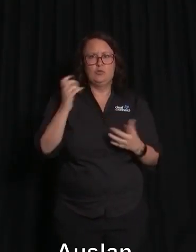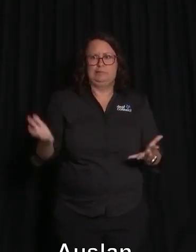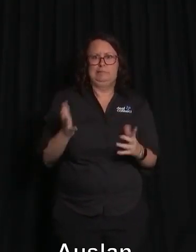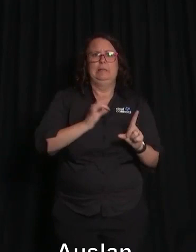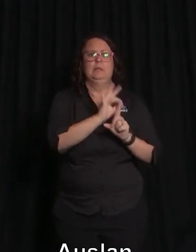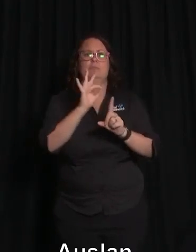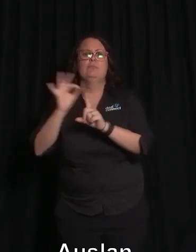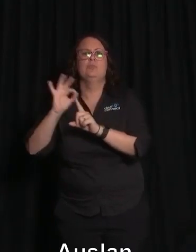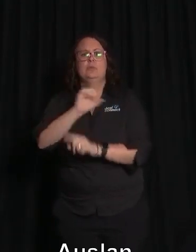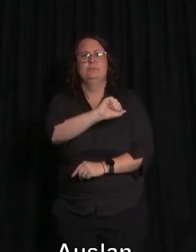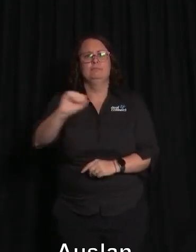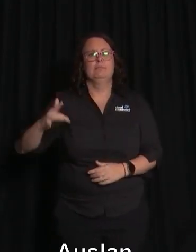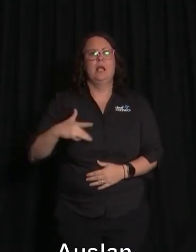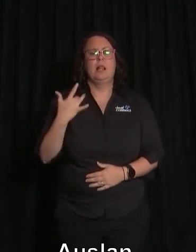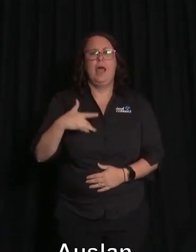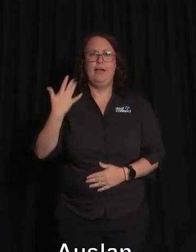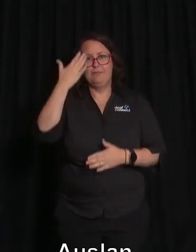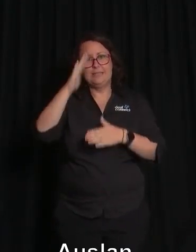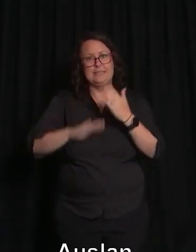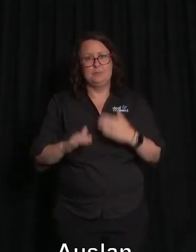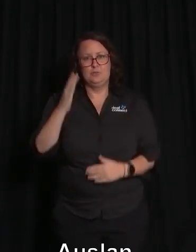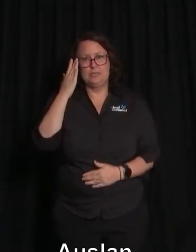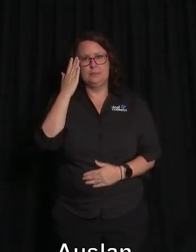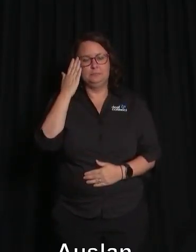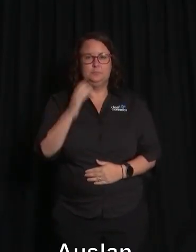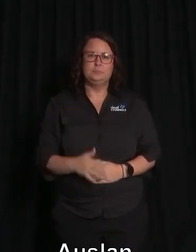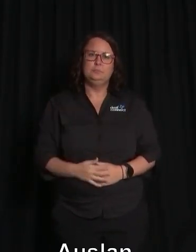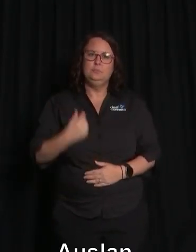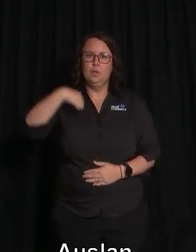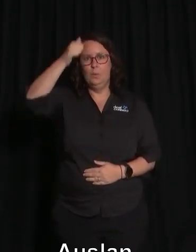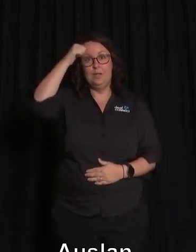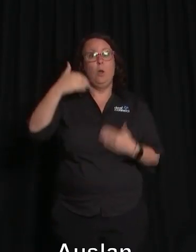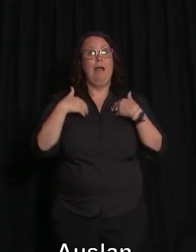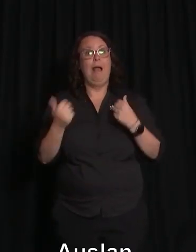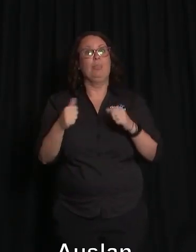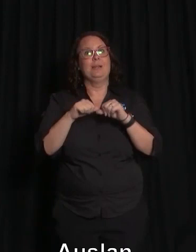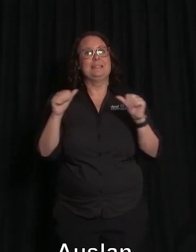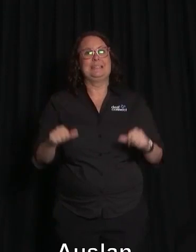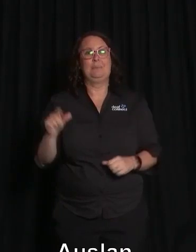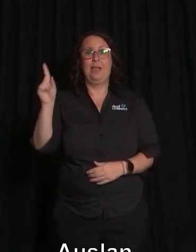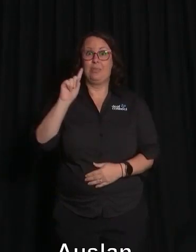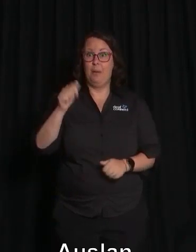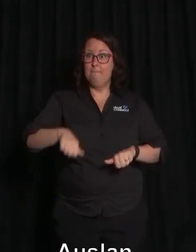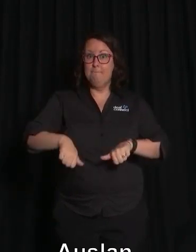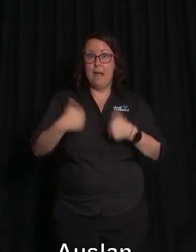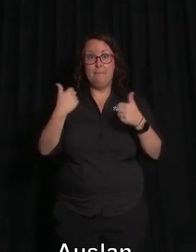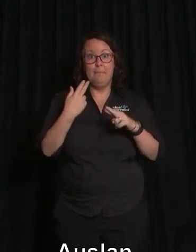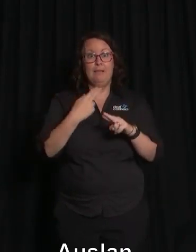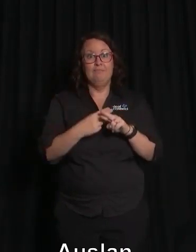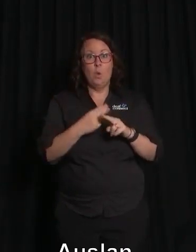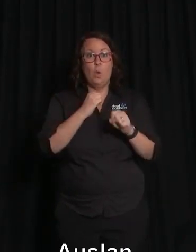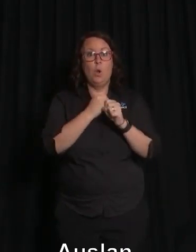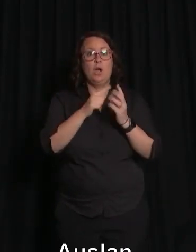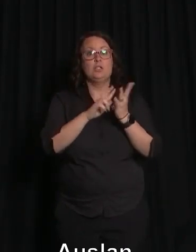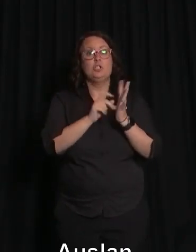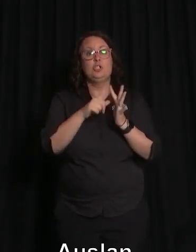lives of LGBTIQA+ people. We know that the health system does not work well for gender and